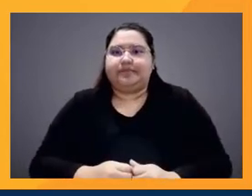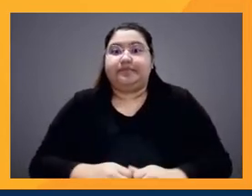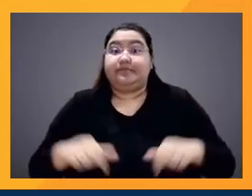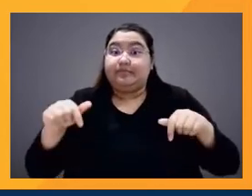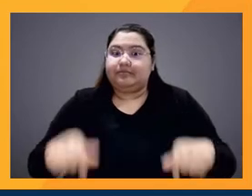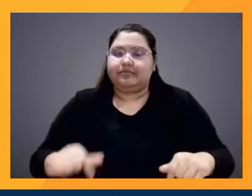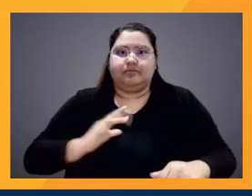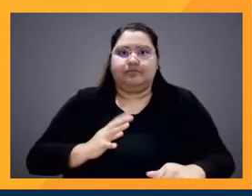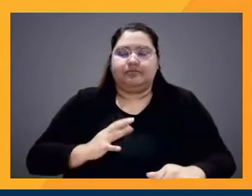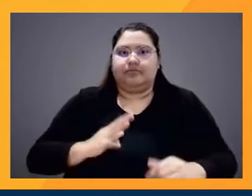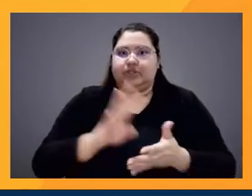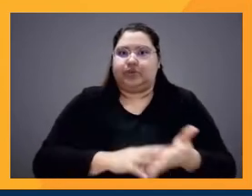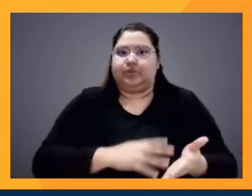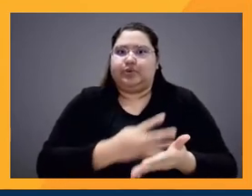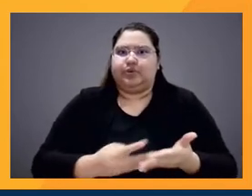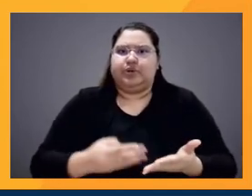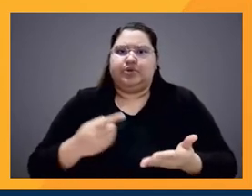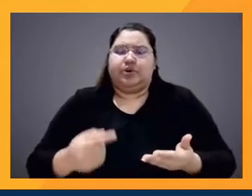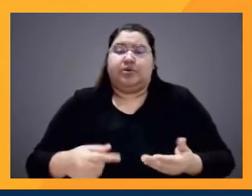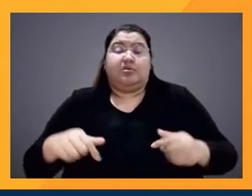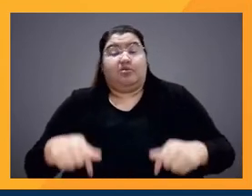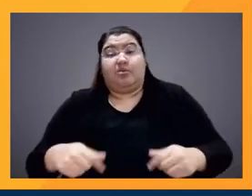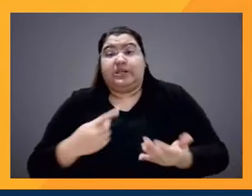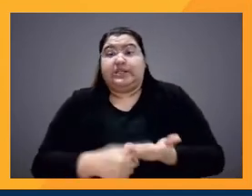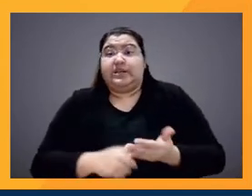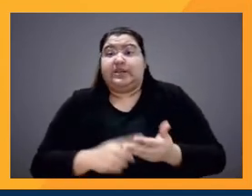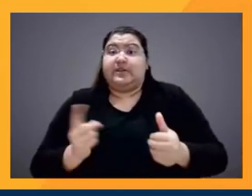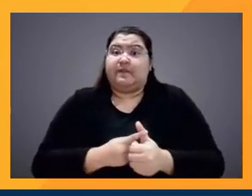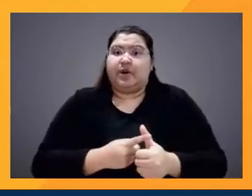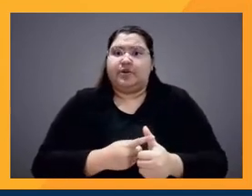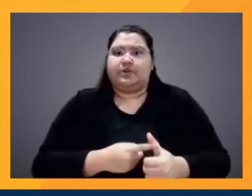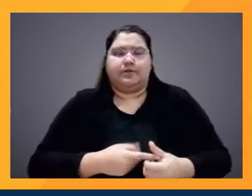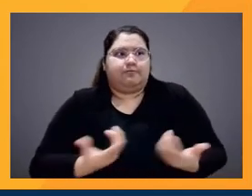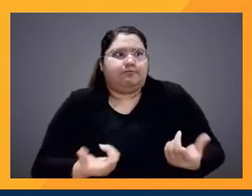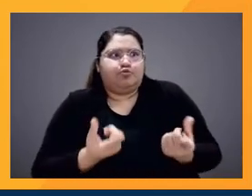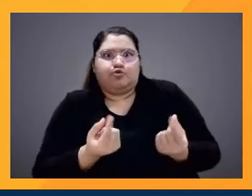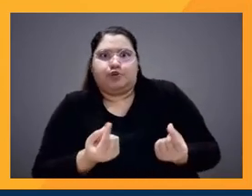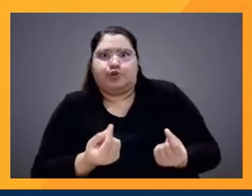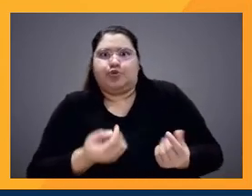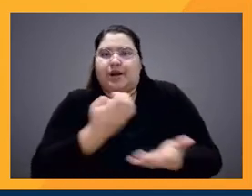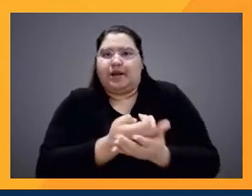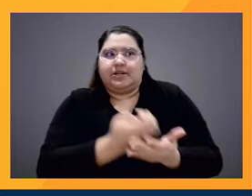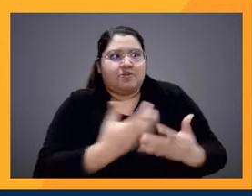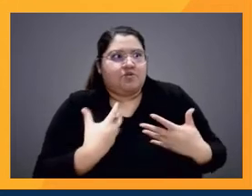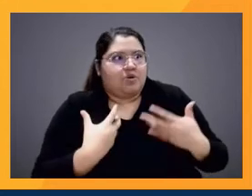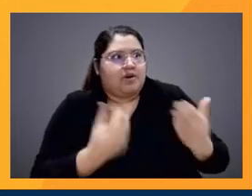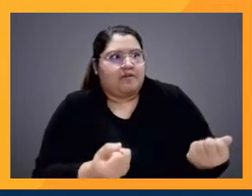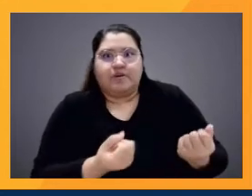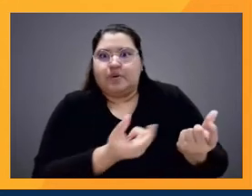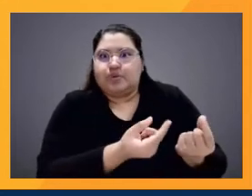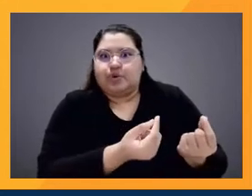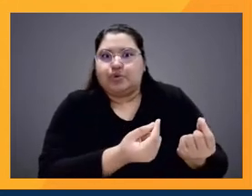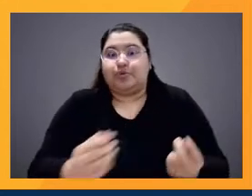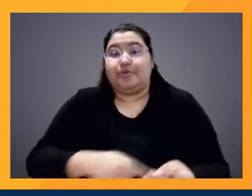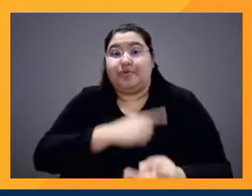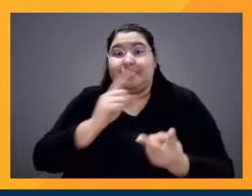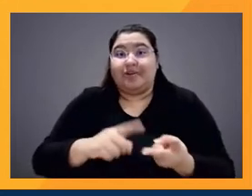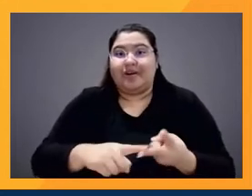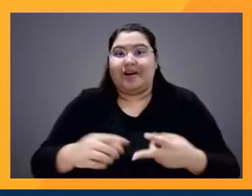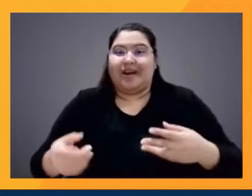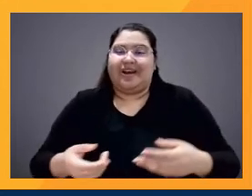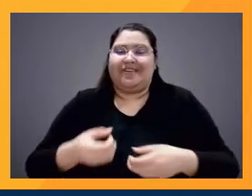equitable economic recovery, followed by our daily Cafecito networking break, and then a real diversity of sessions on important topics